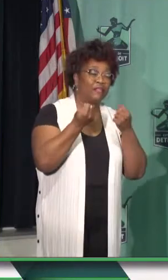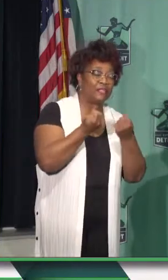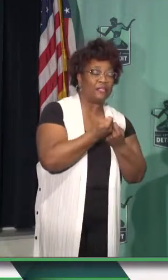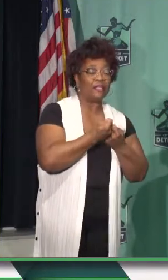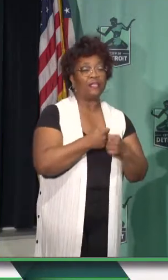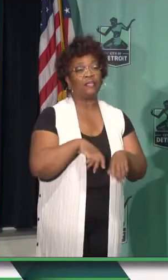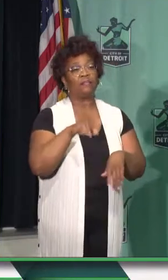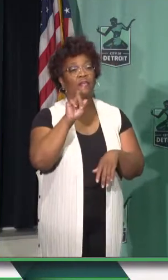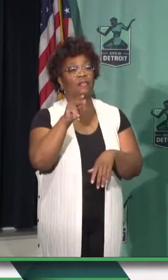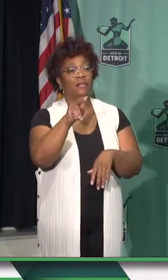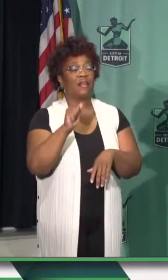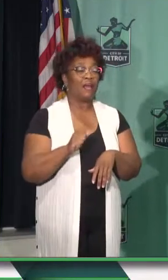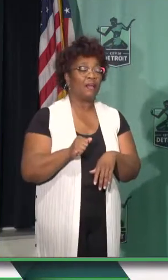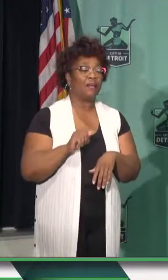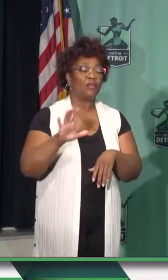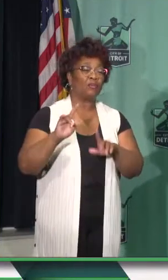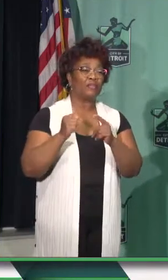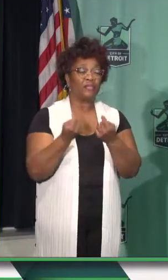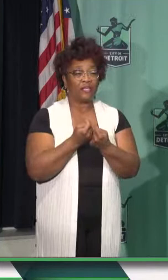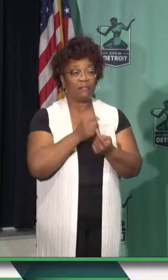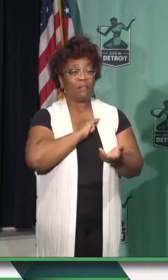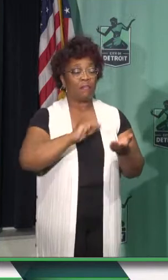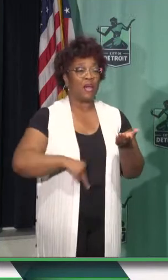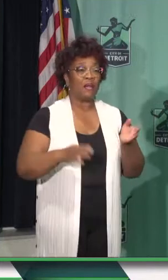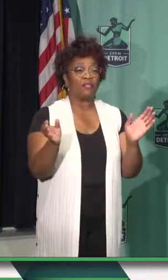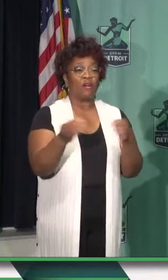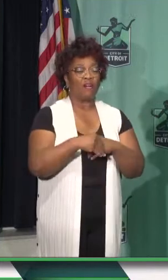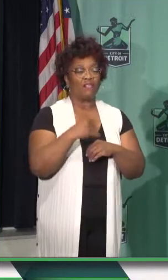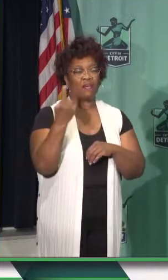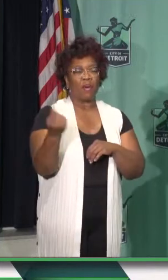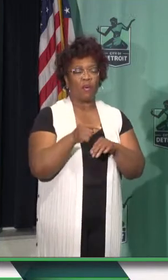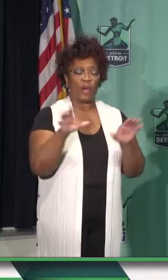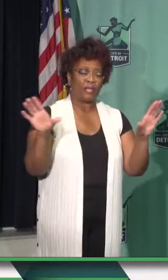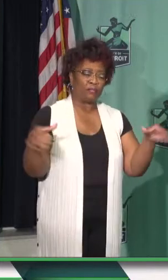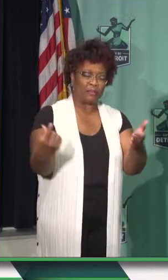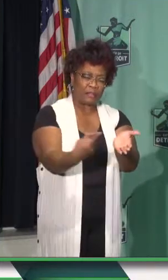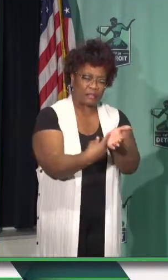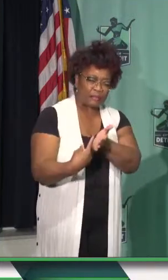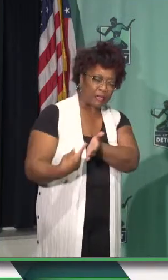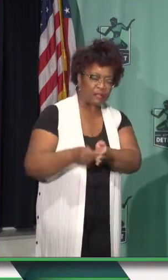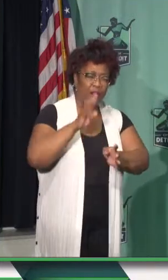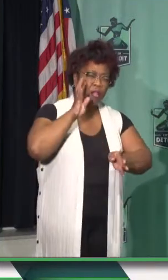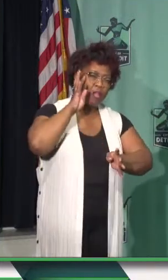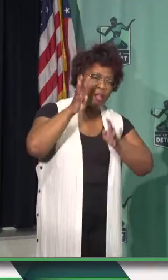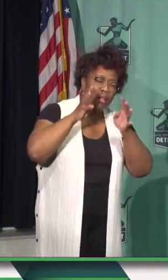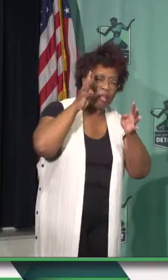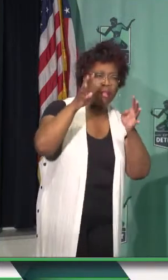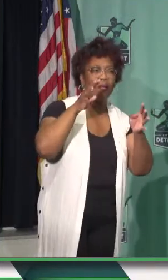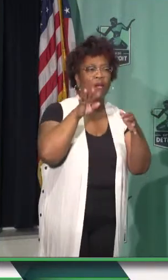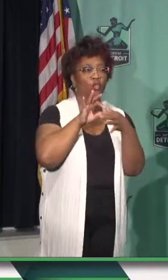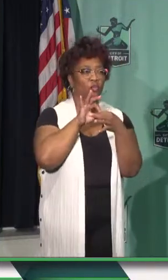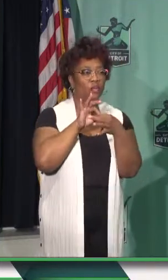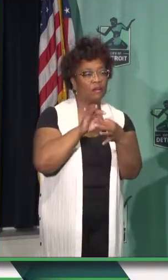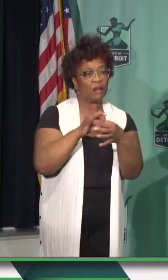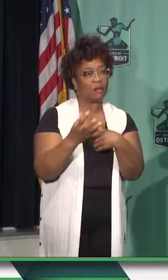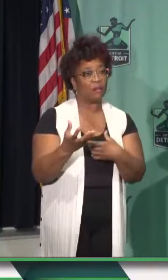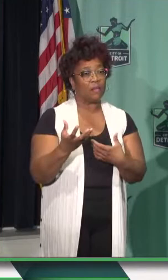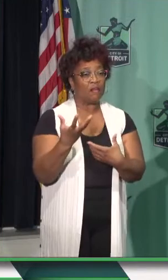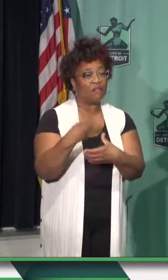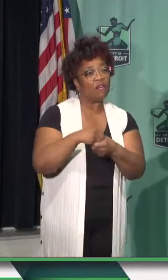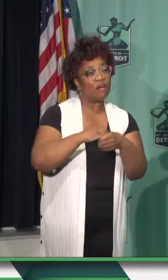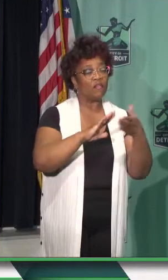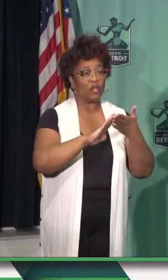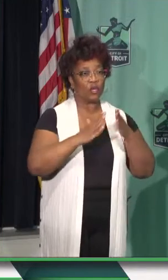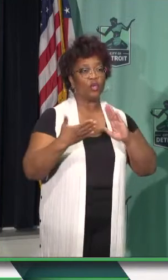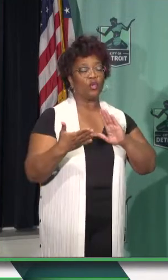mayor's office, we're always strategizing and coming up with new and innovative ways to connect and engage with the